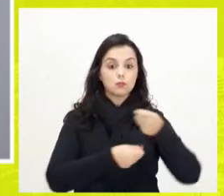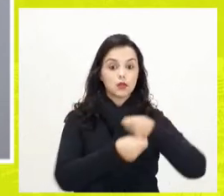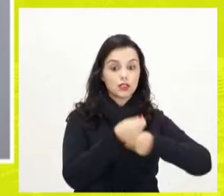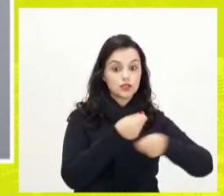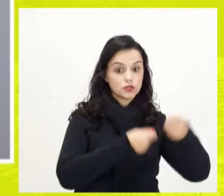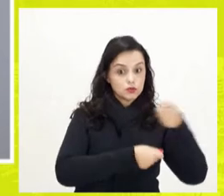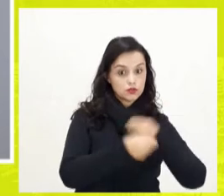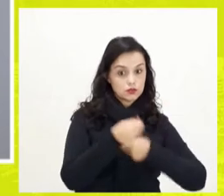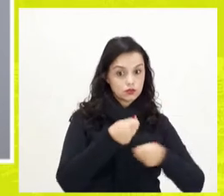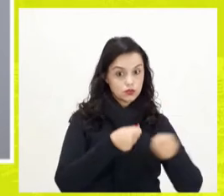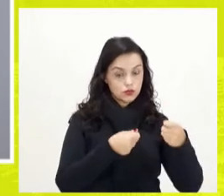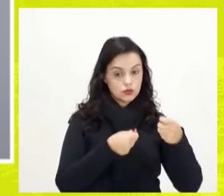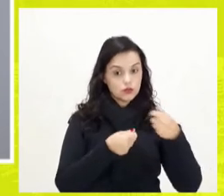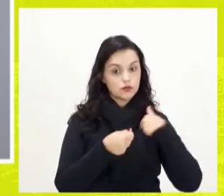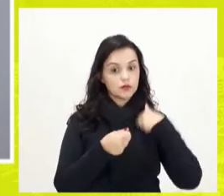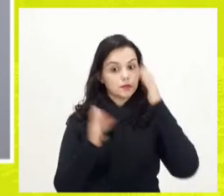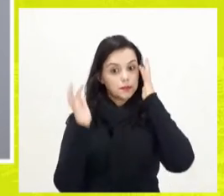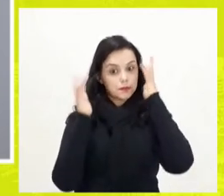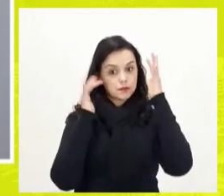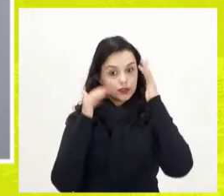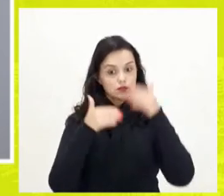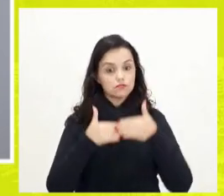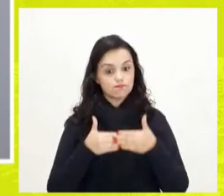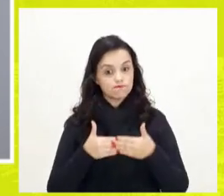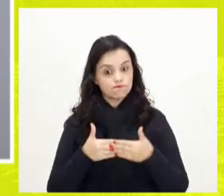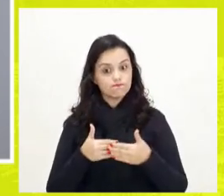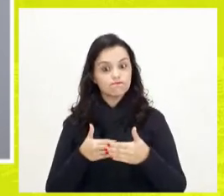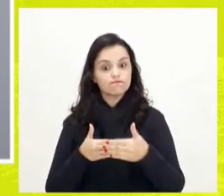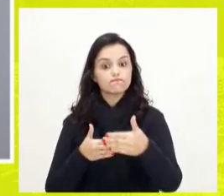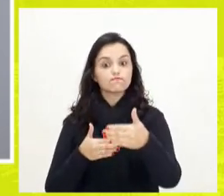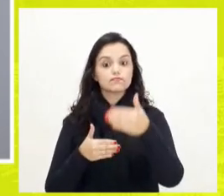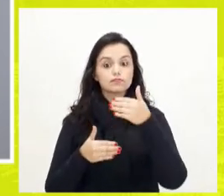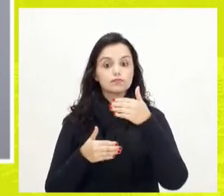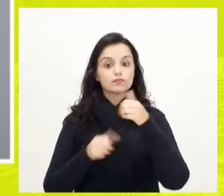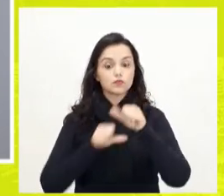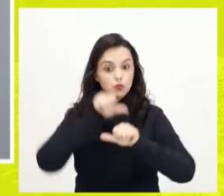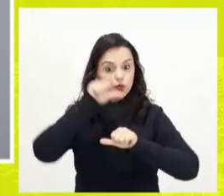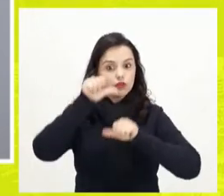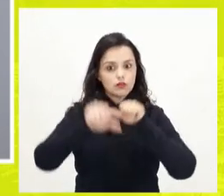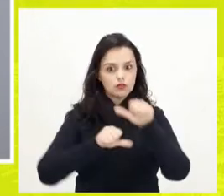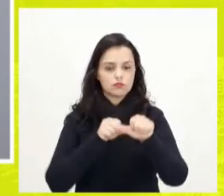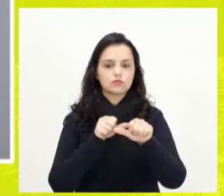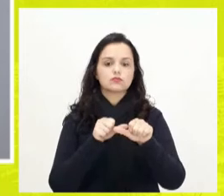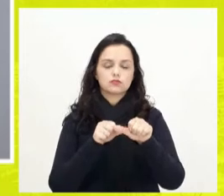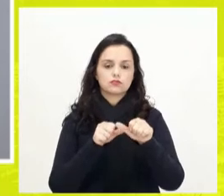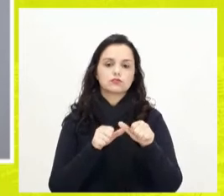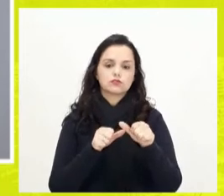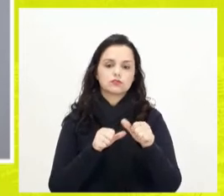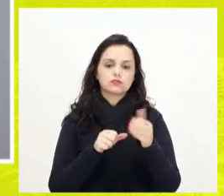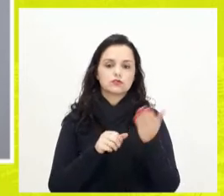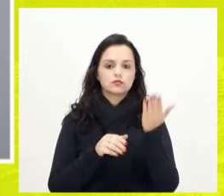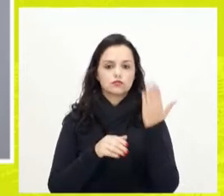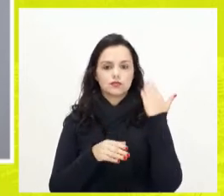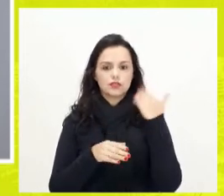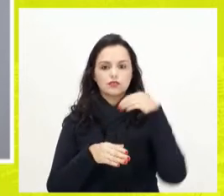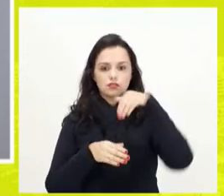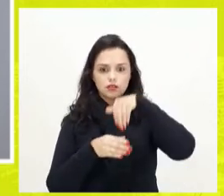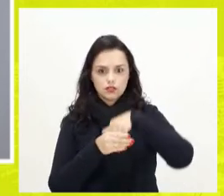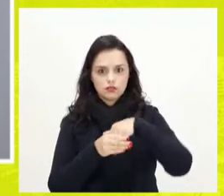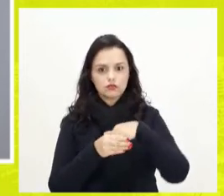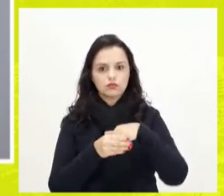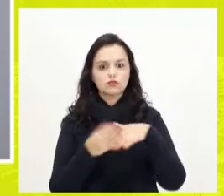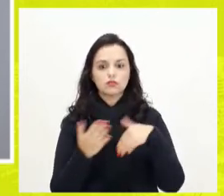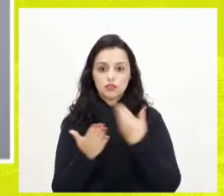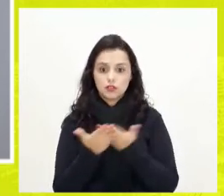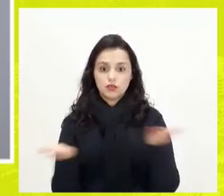side of the problem we see that we've also advanced from the last elections to now the